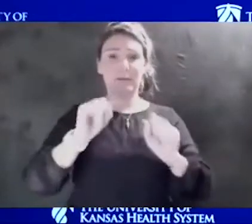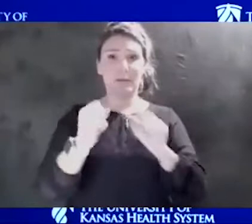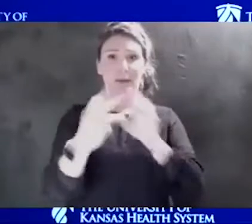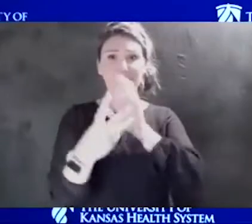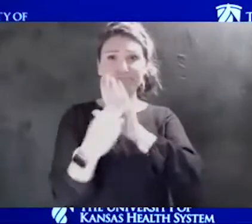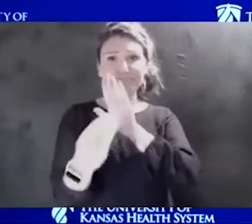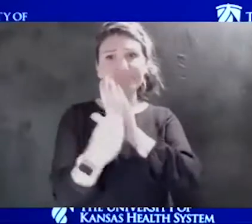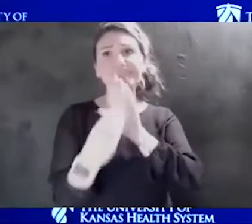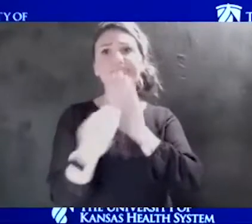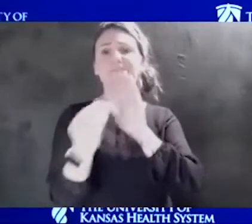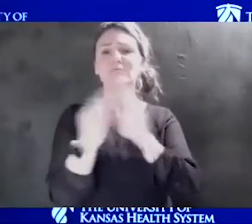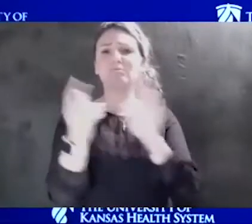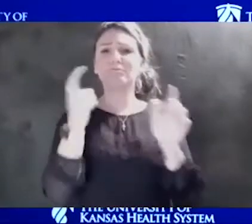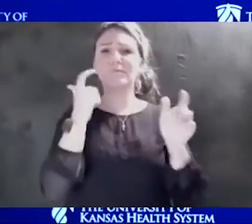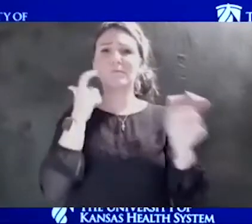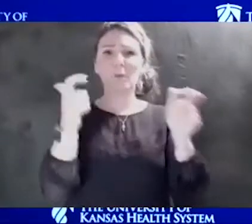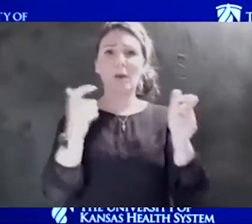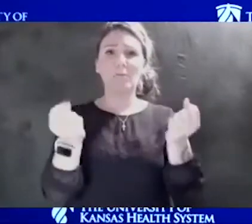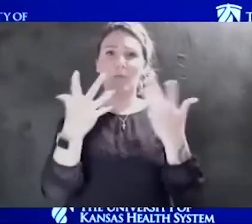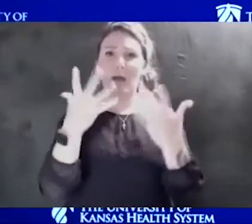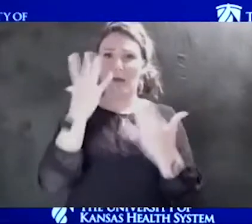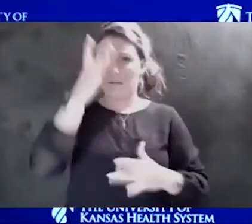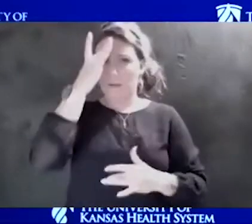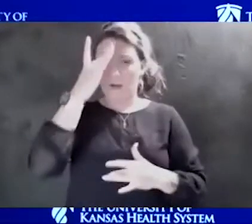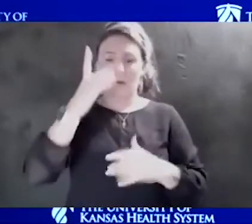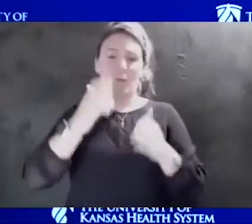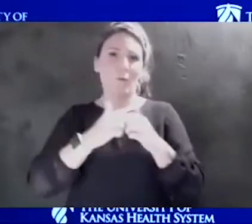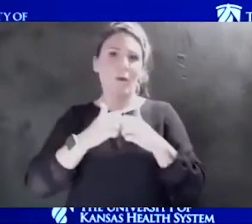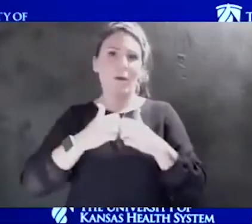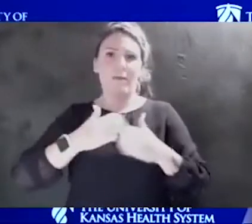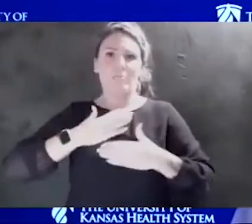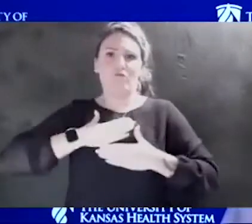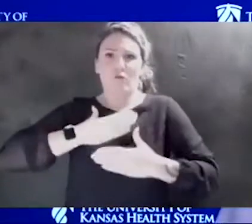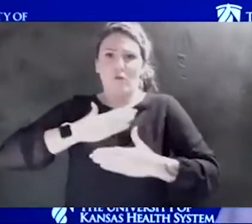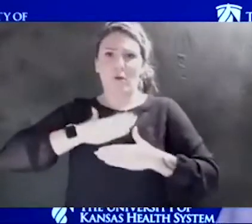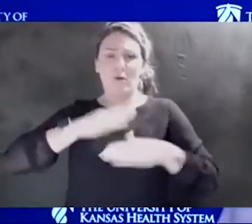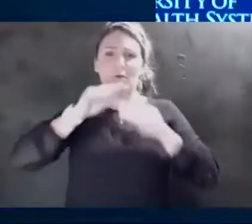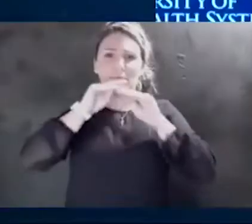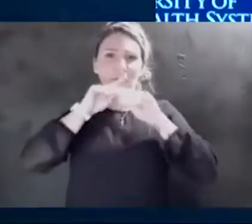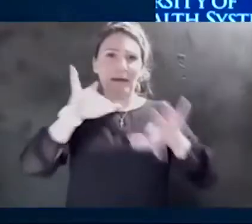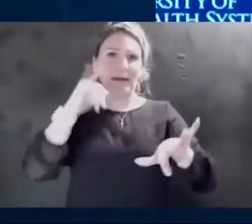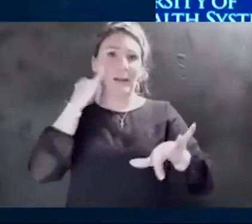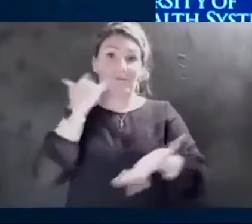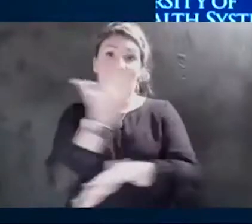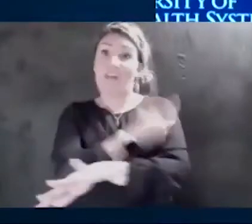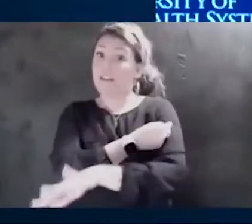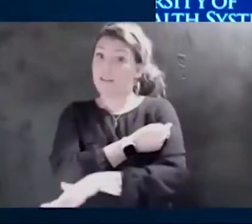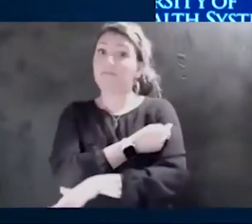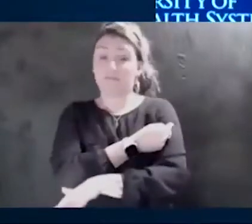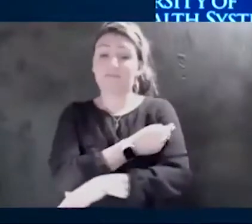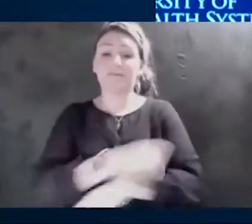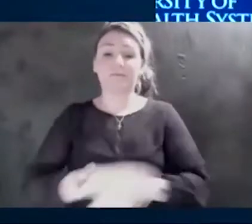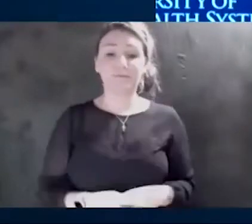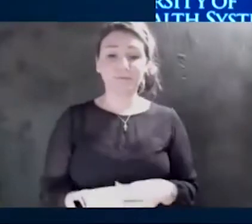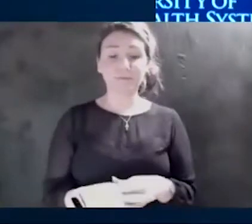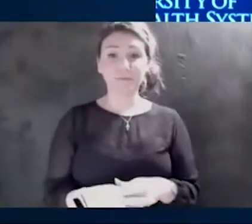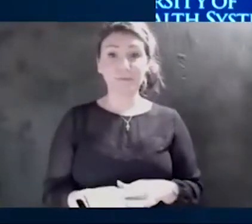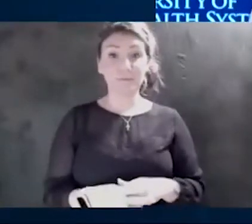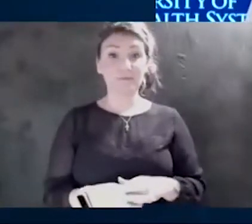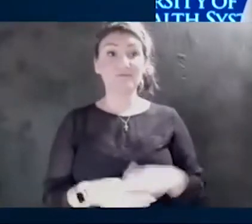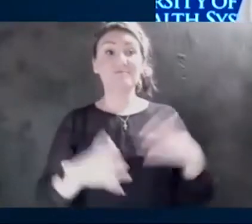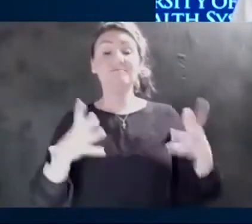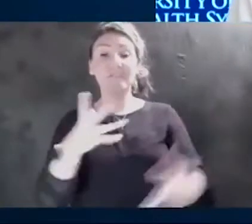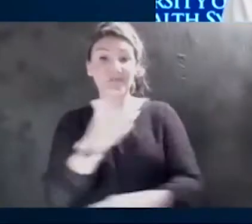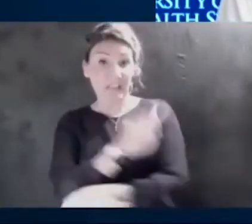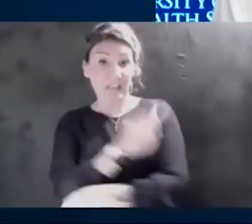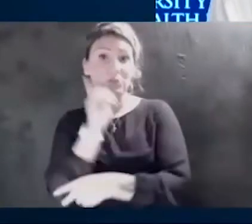amount of virus in your upper respiratory tract, even if you are vaccinated. Fortunately, vaccine continues to look like it protects from